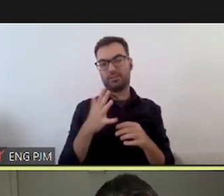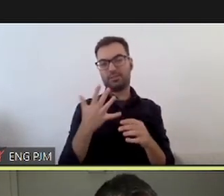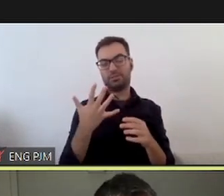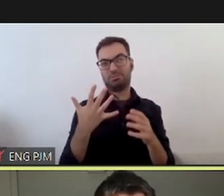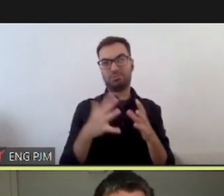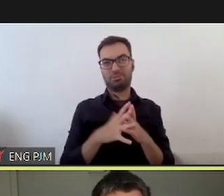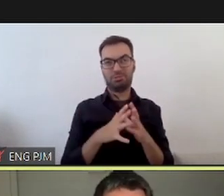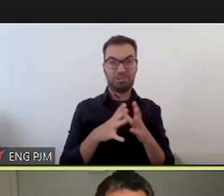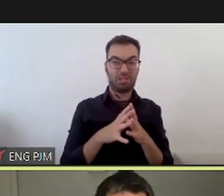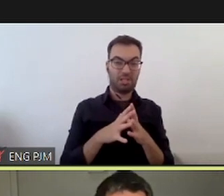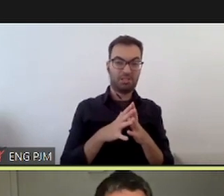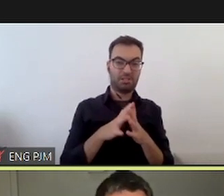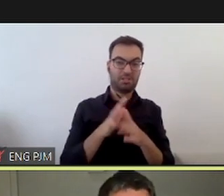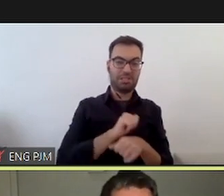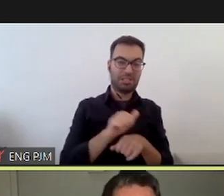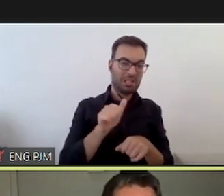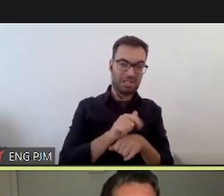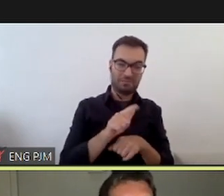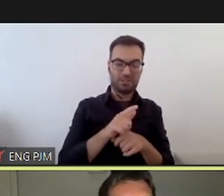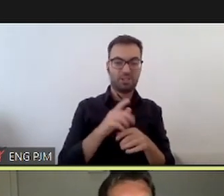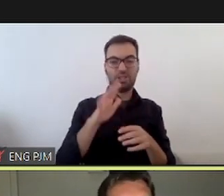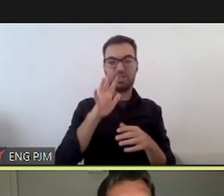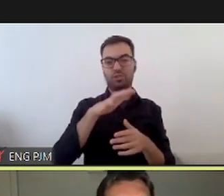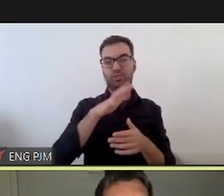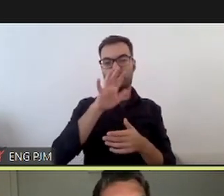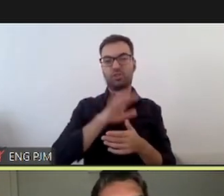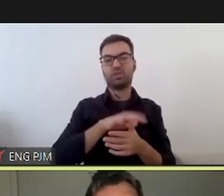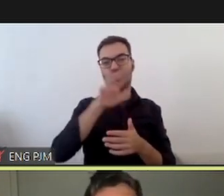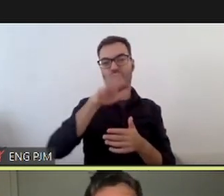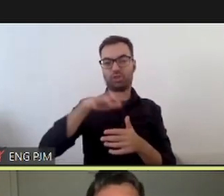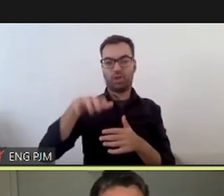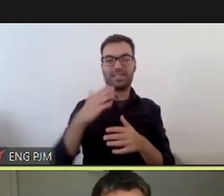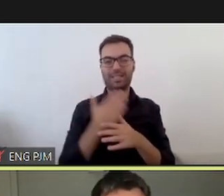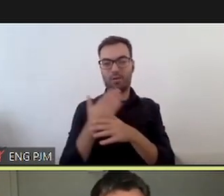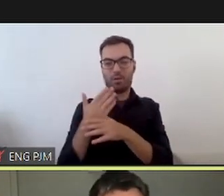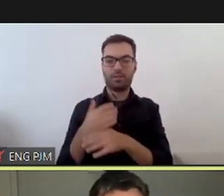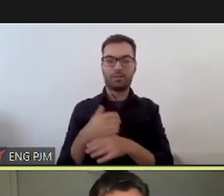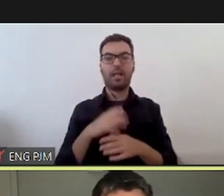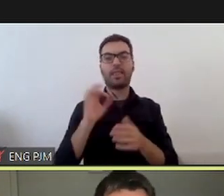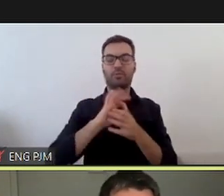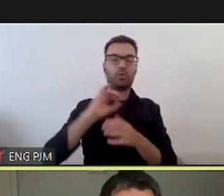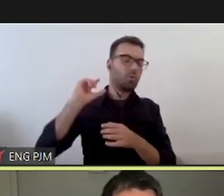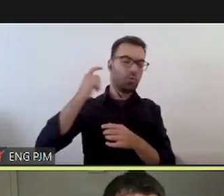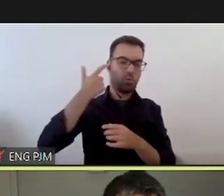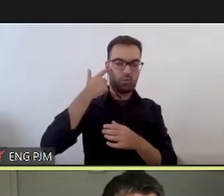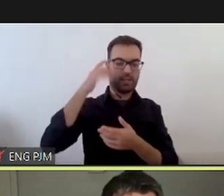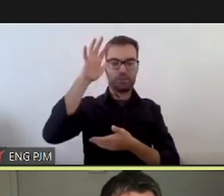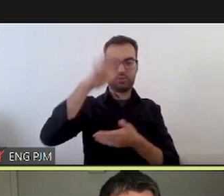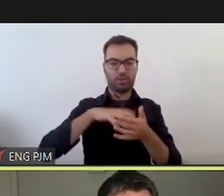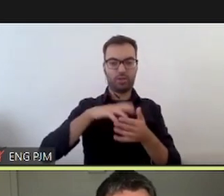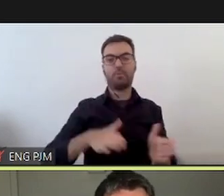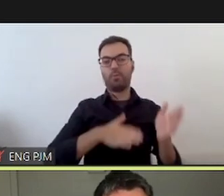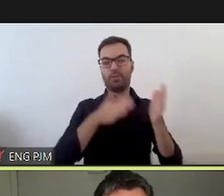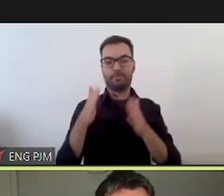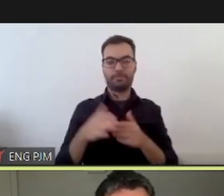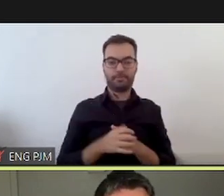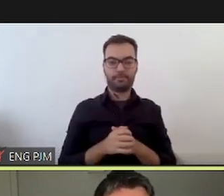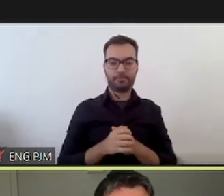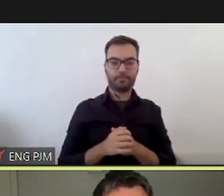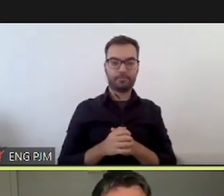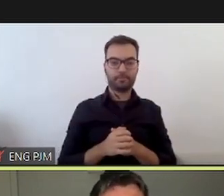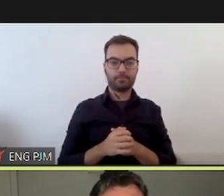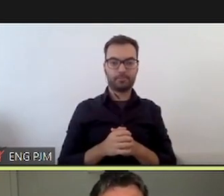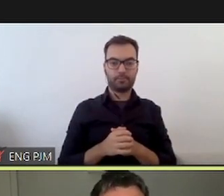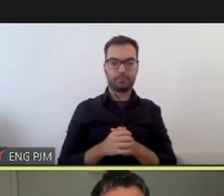pages. So for example, on the OLX, there will be definitely the main page. The next one,